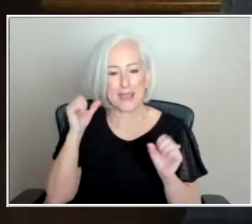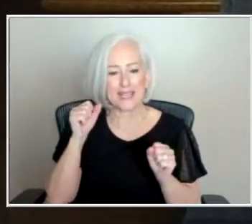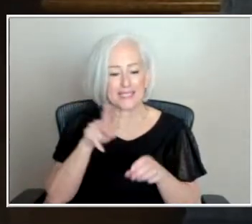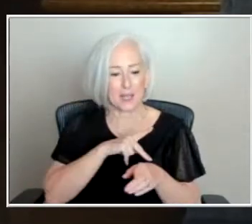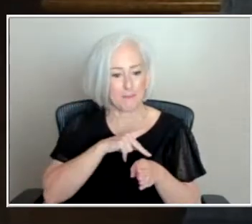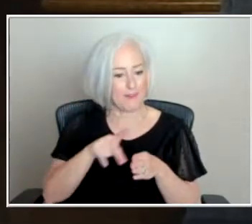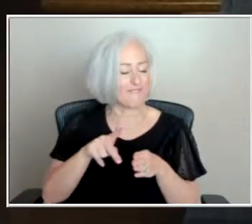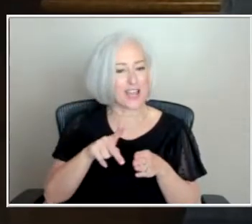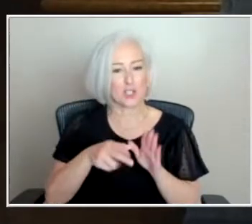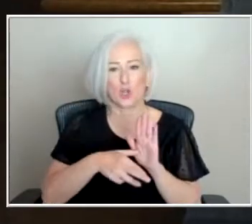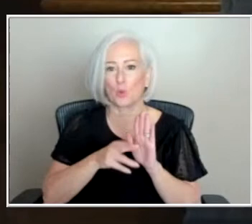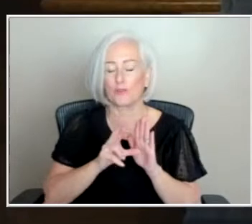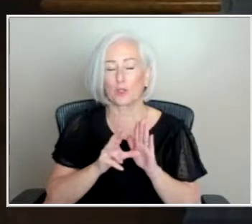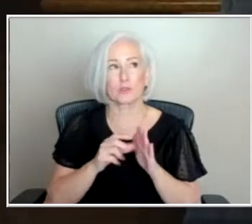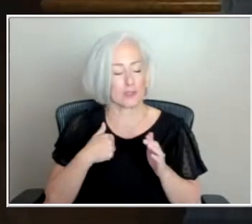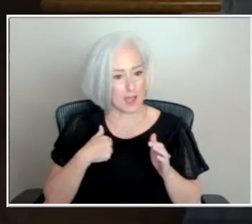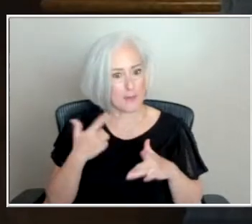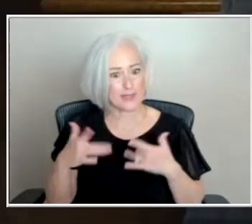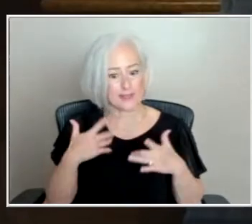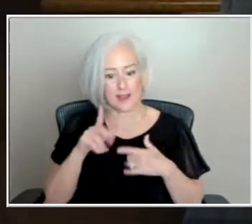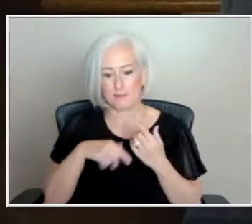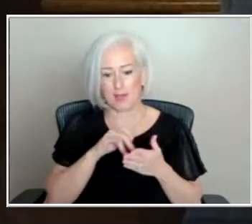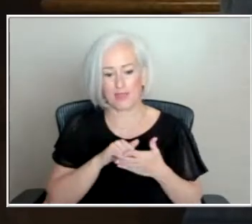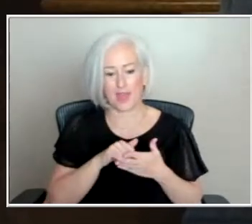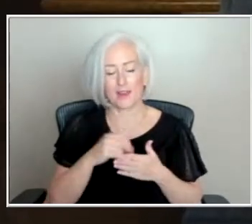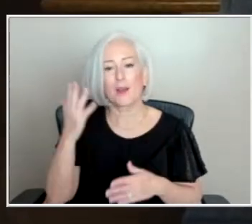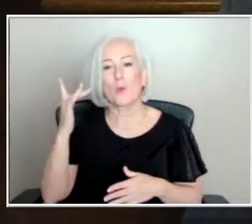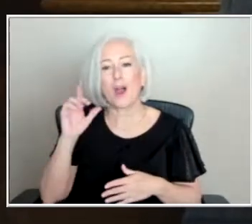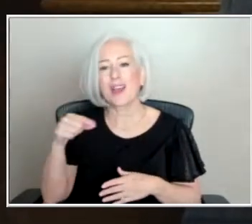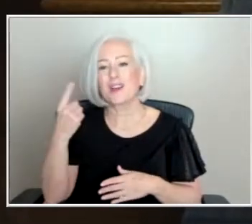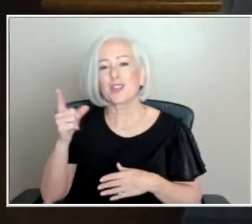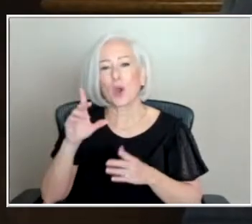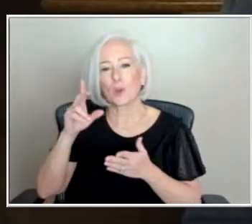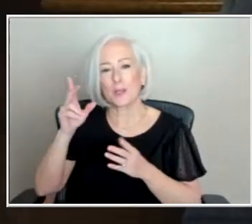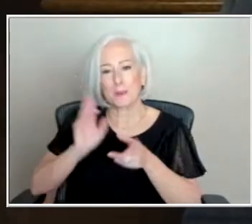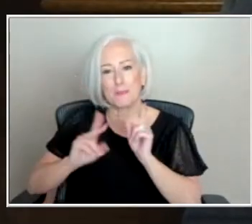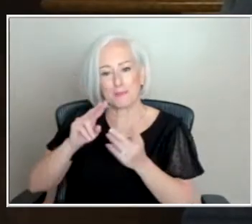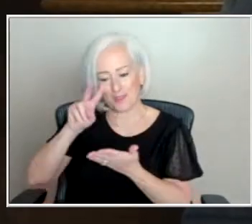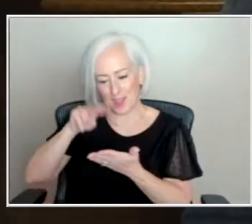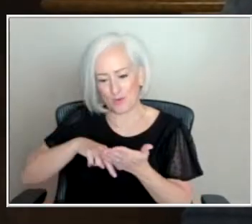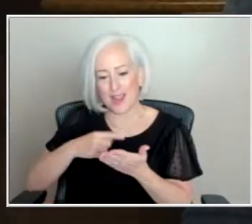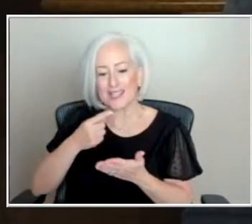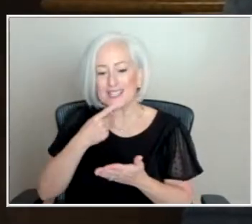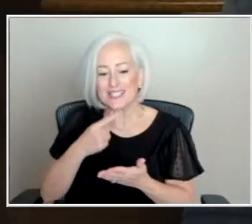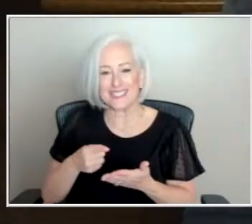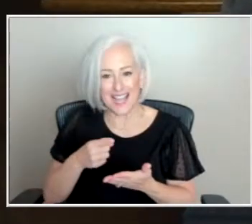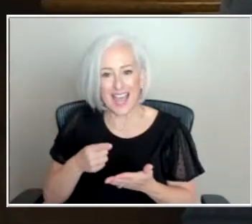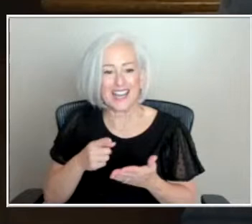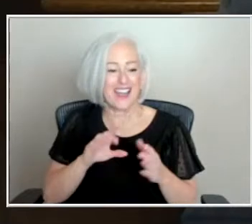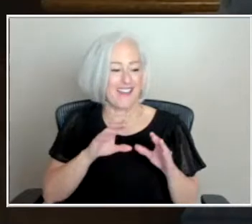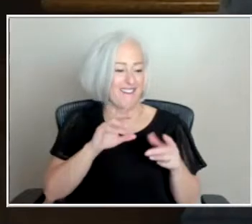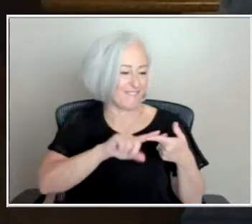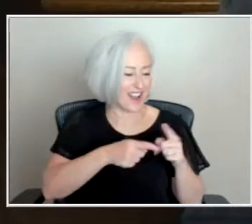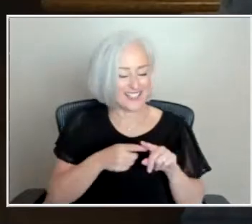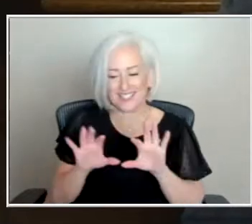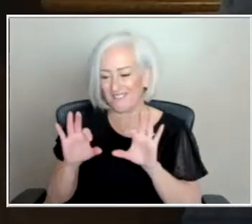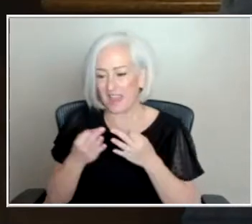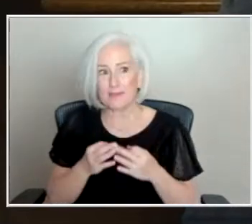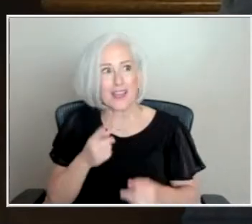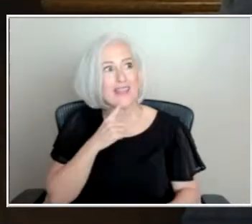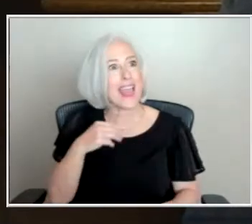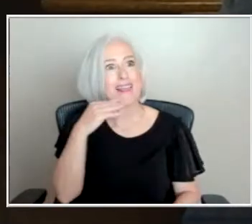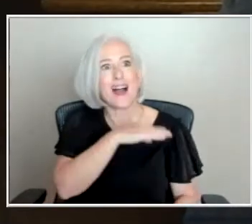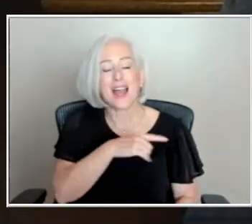really excited about, because the only people that had read it was my friends and family, and they lied to me and told me it was good. And so once I started